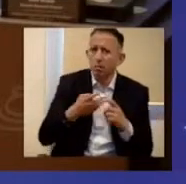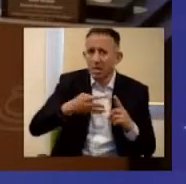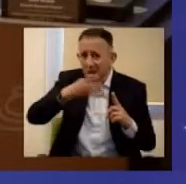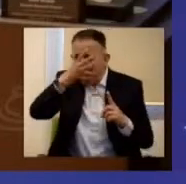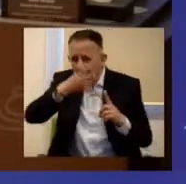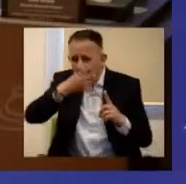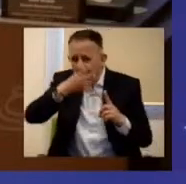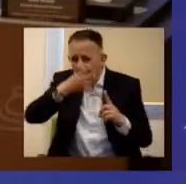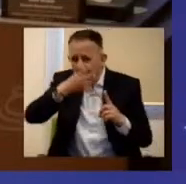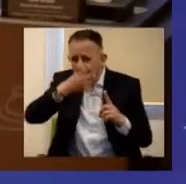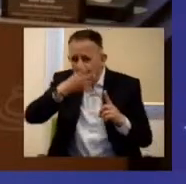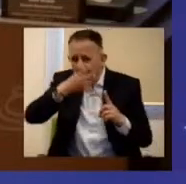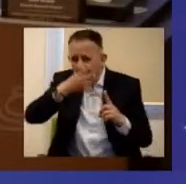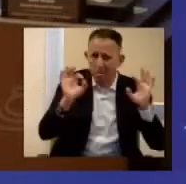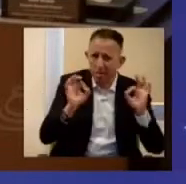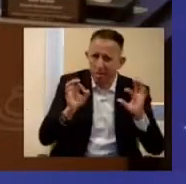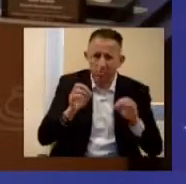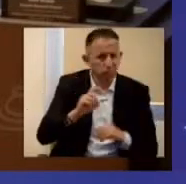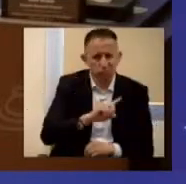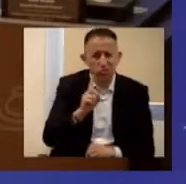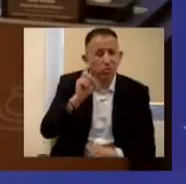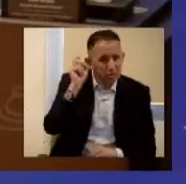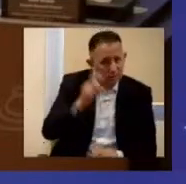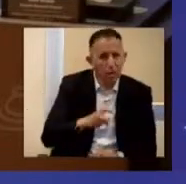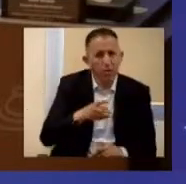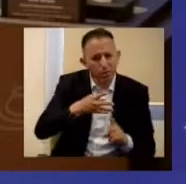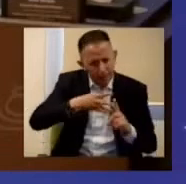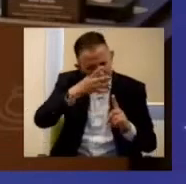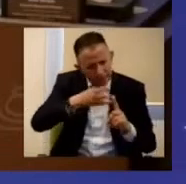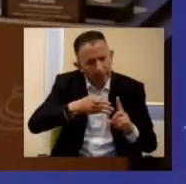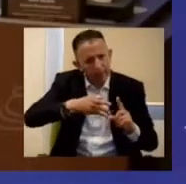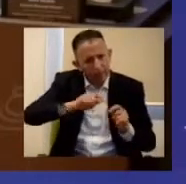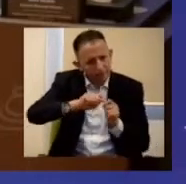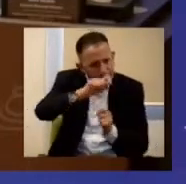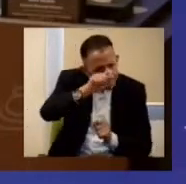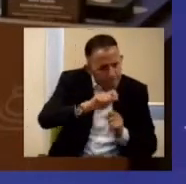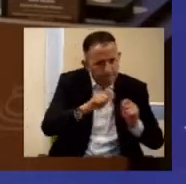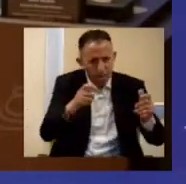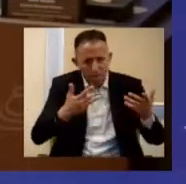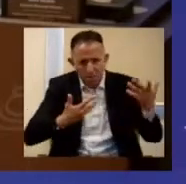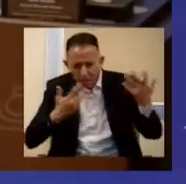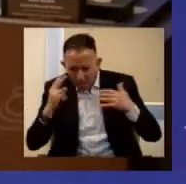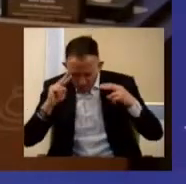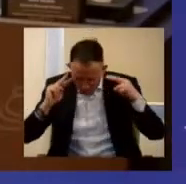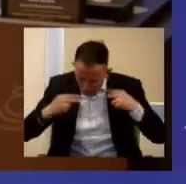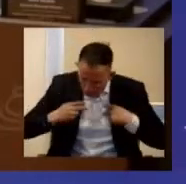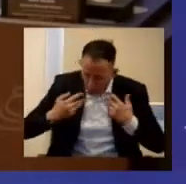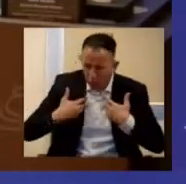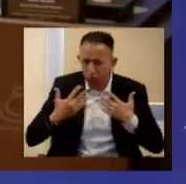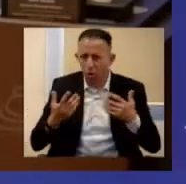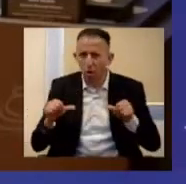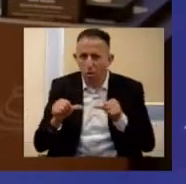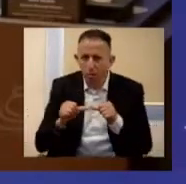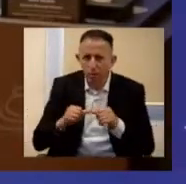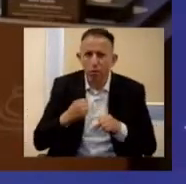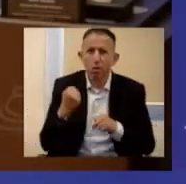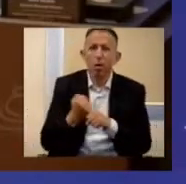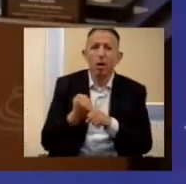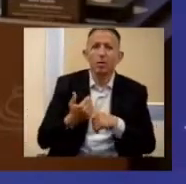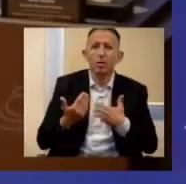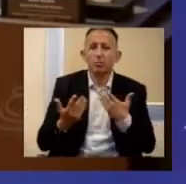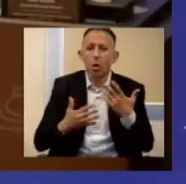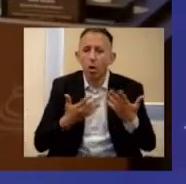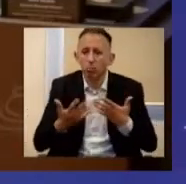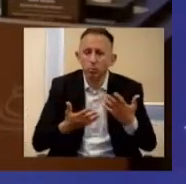allows to drive the system in the better way with respect to a balance with its environment and